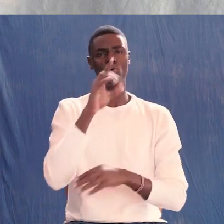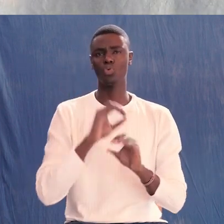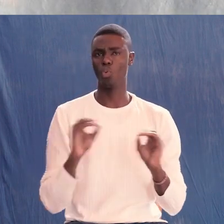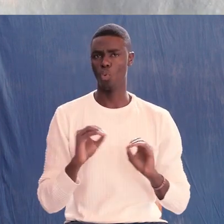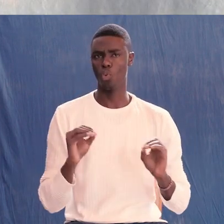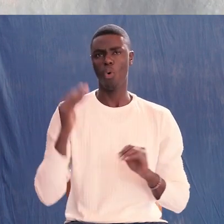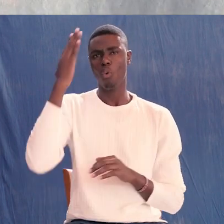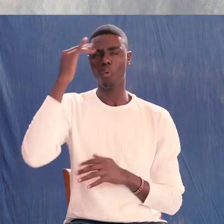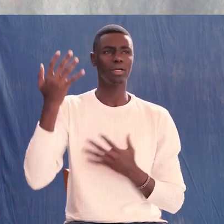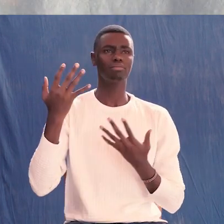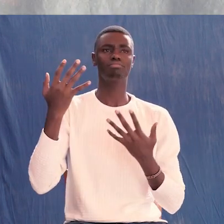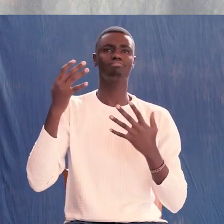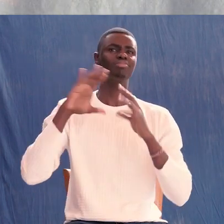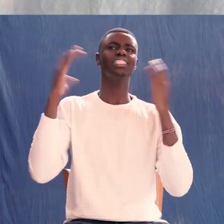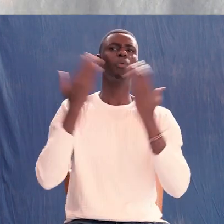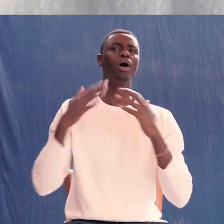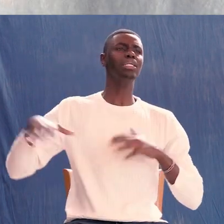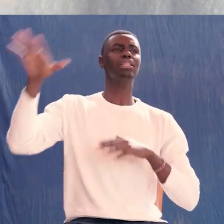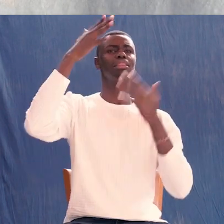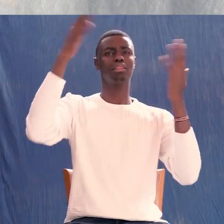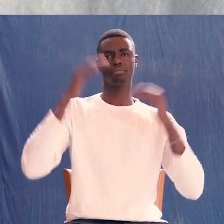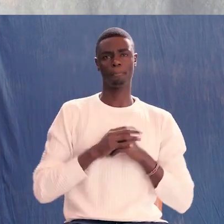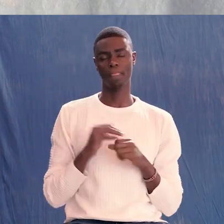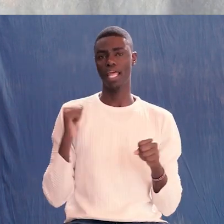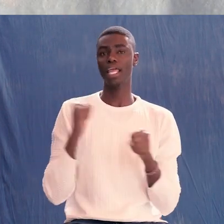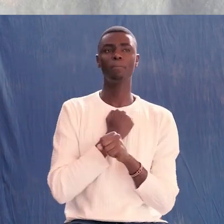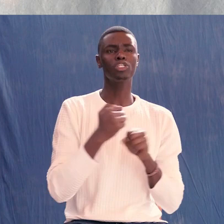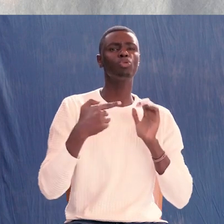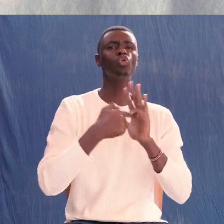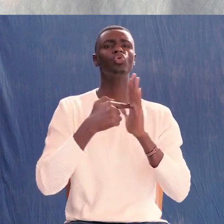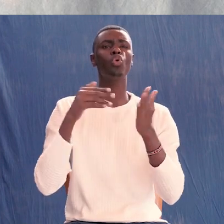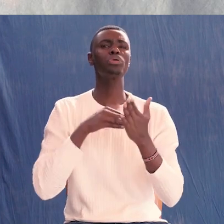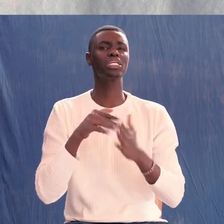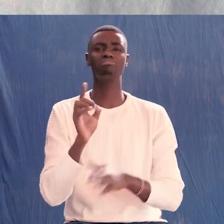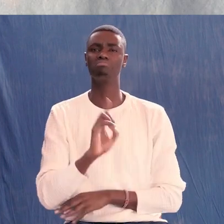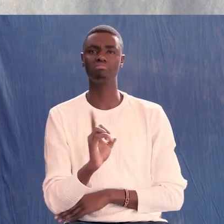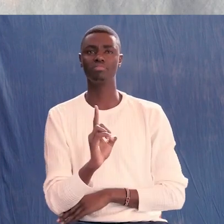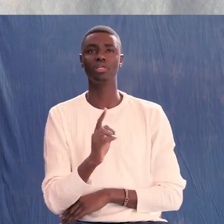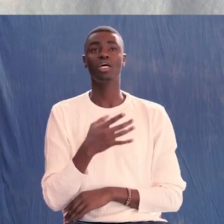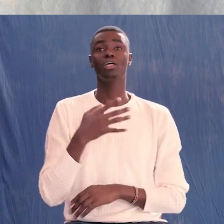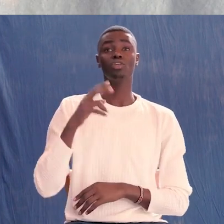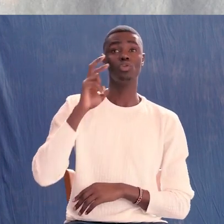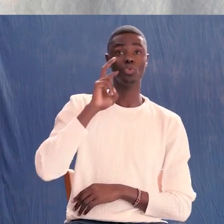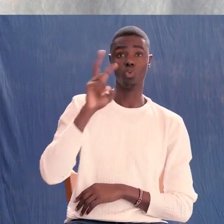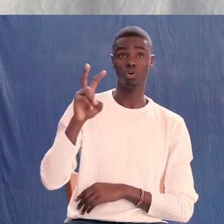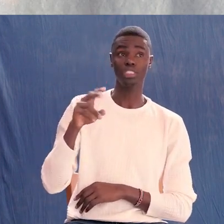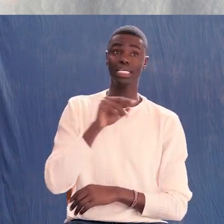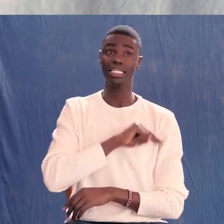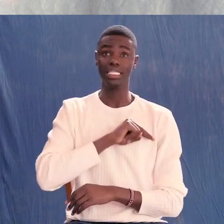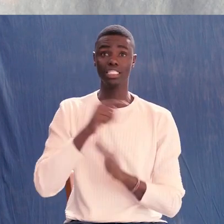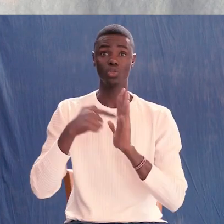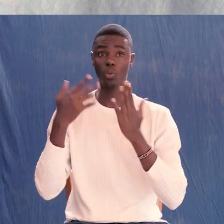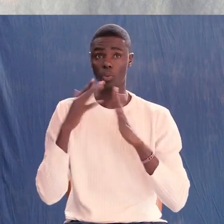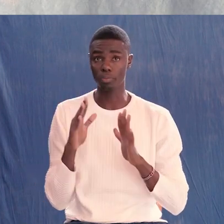it's a jungle out there. And you can't afford to show any weakness. You've watched the nature show, you've seen that